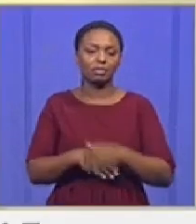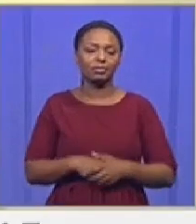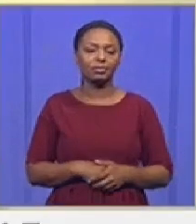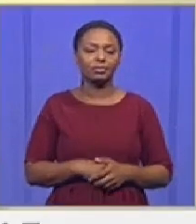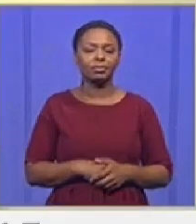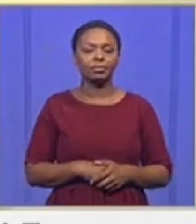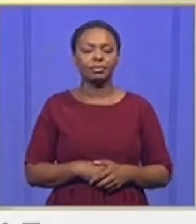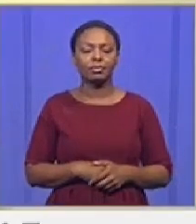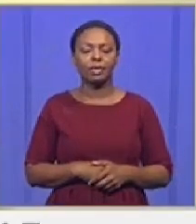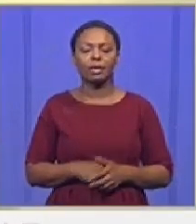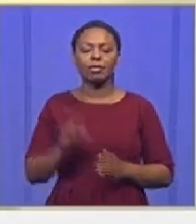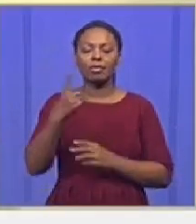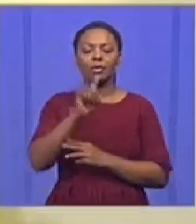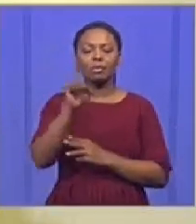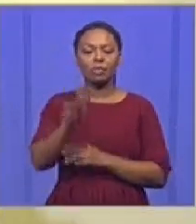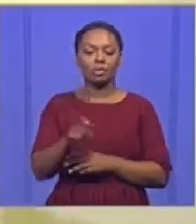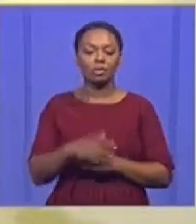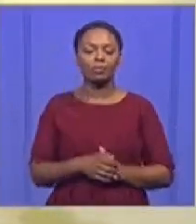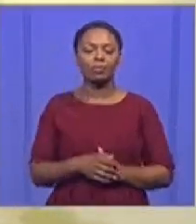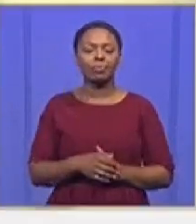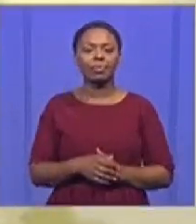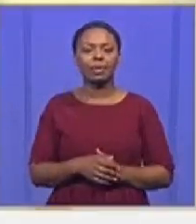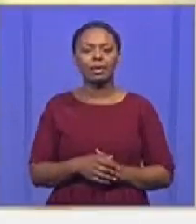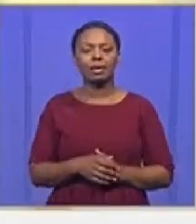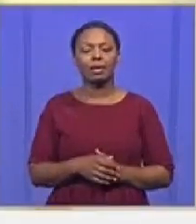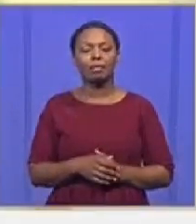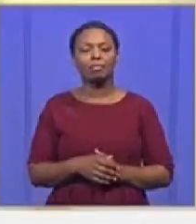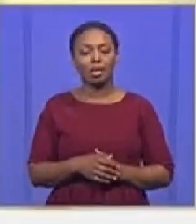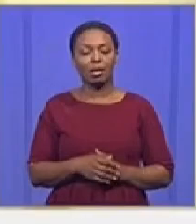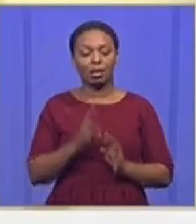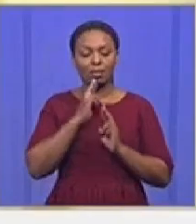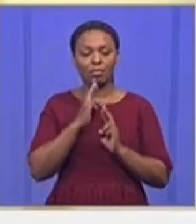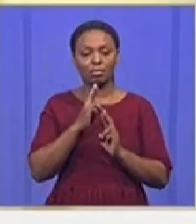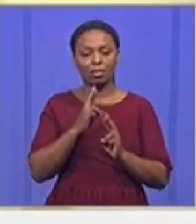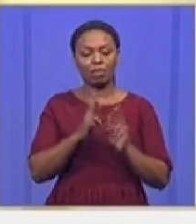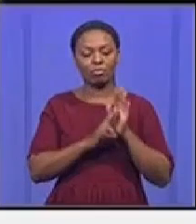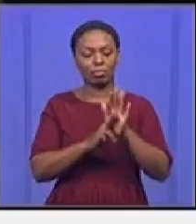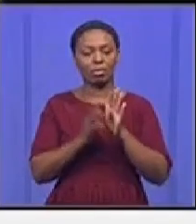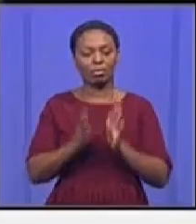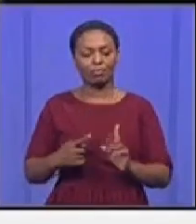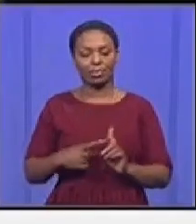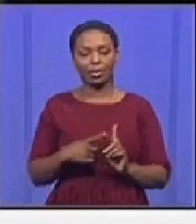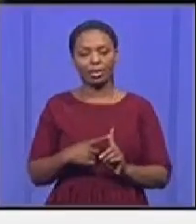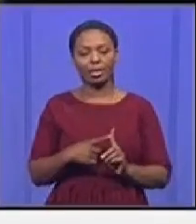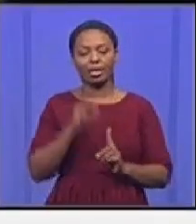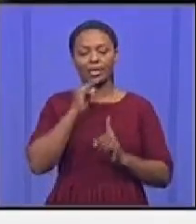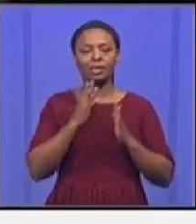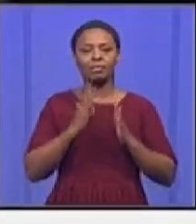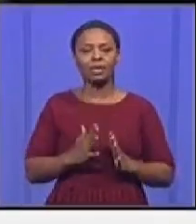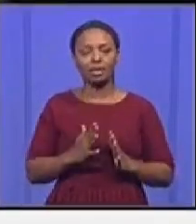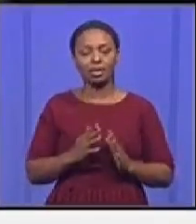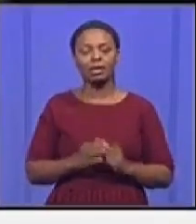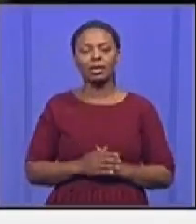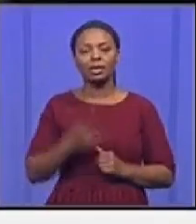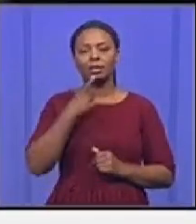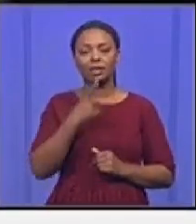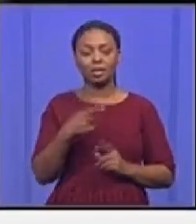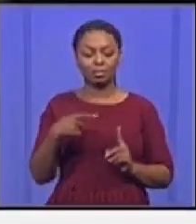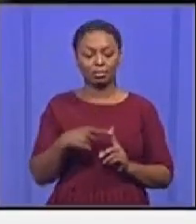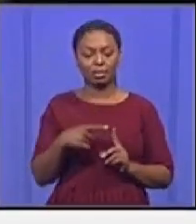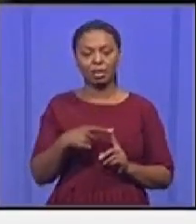Your first question. Sebueledi sa moporesidente sa re go na le tlhokego ya ka bonako ya gore moporesidente Ramaphosa a tlatse diphatlatiro